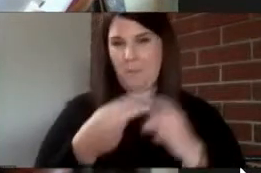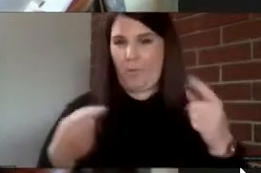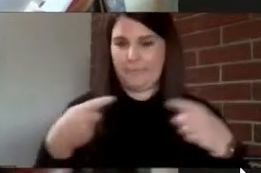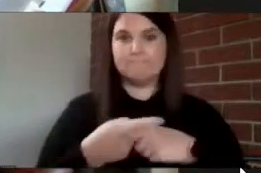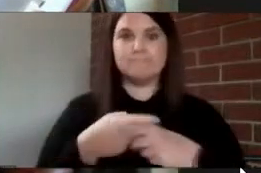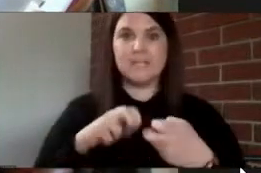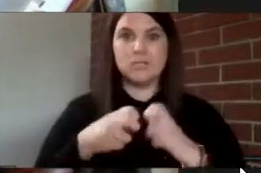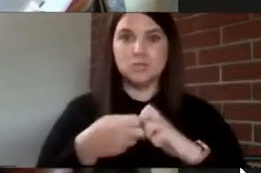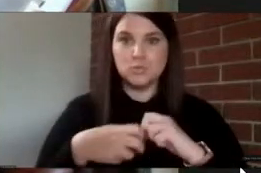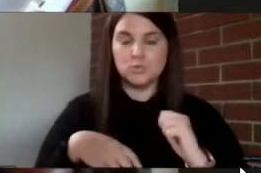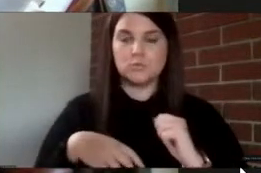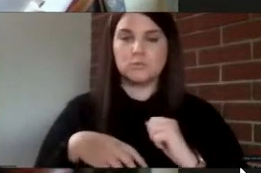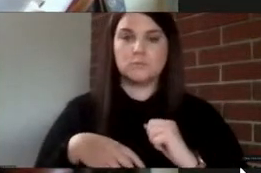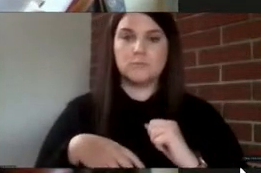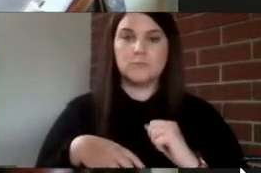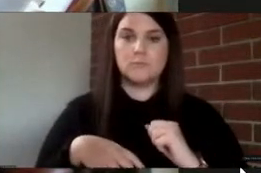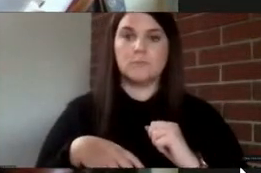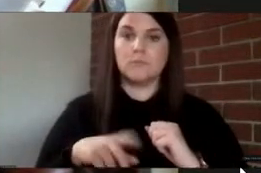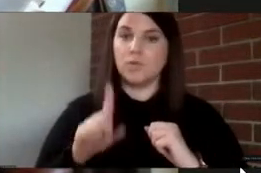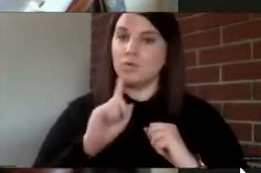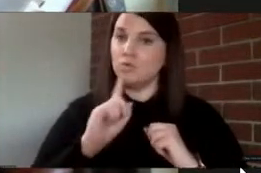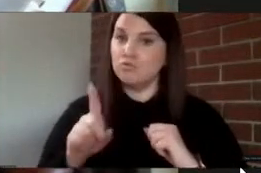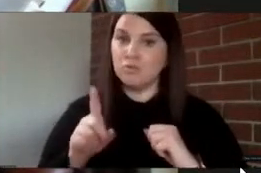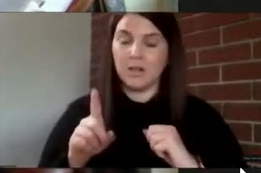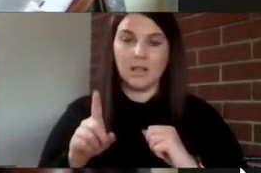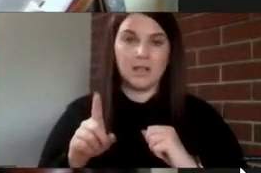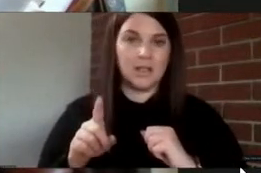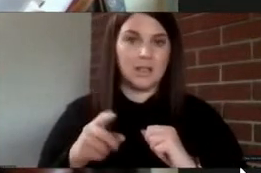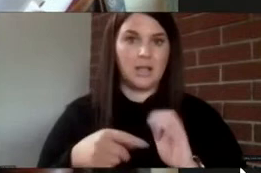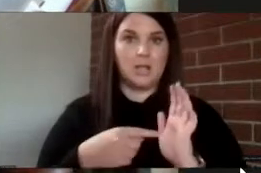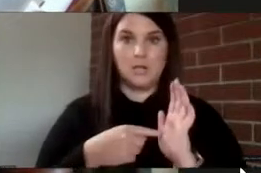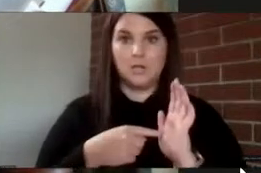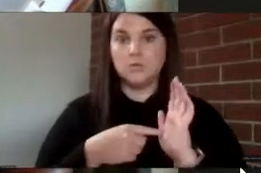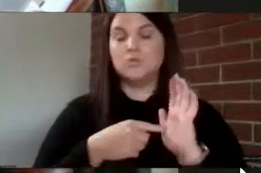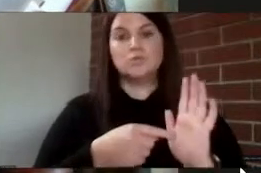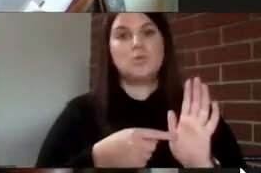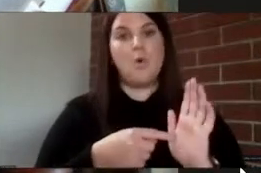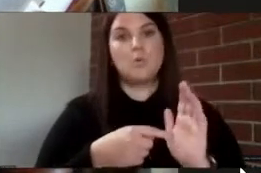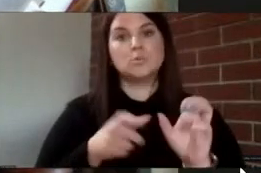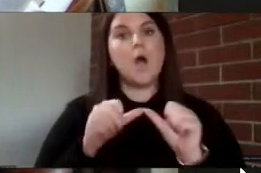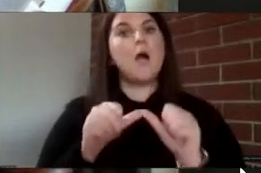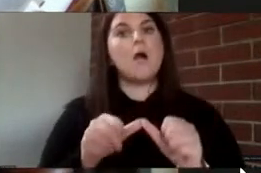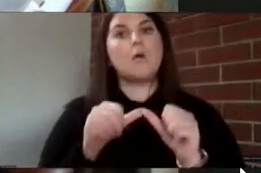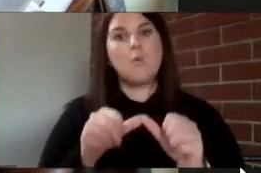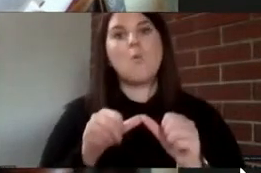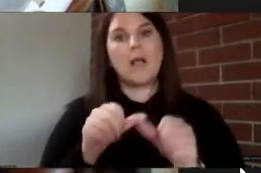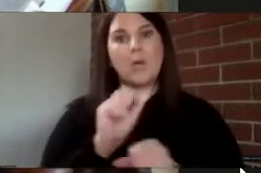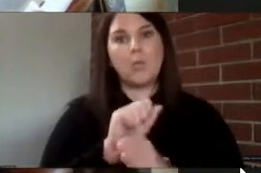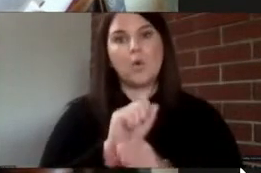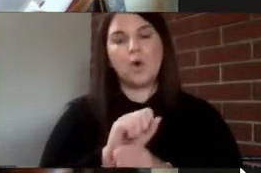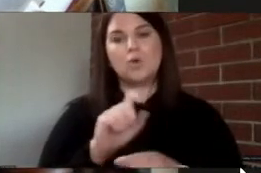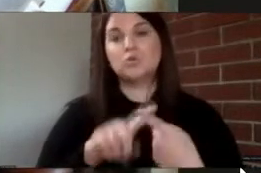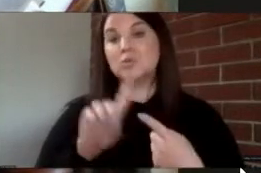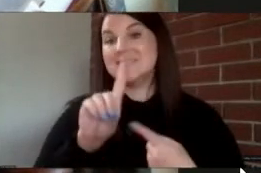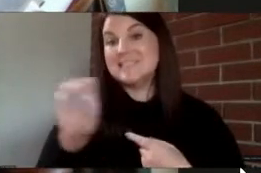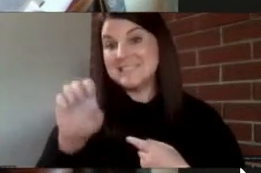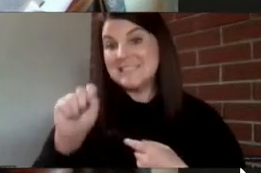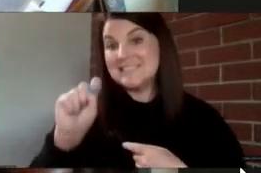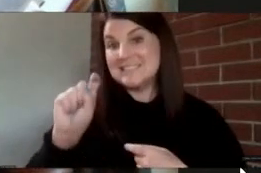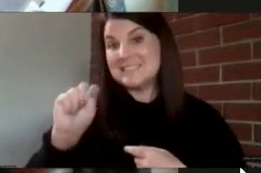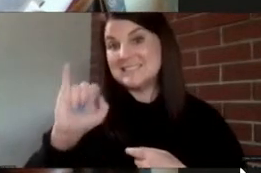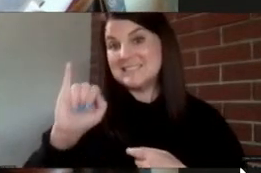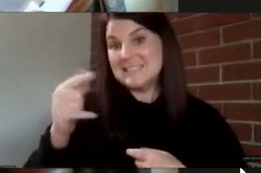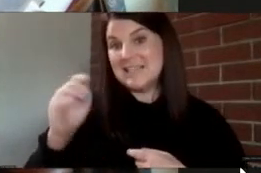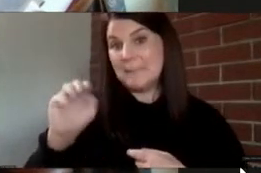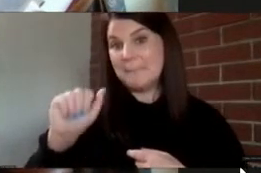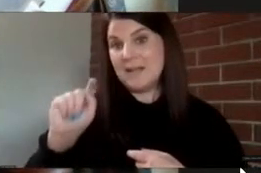It really underlies and really brings to bear, I think, ongoing work to destigmatize mental health and